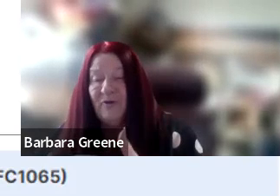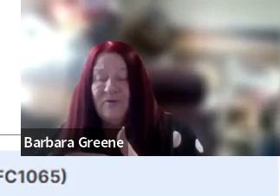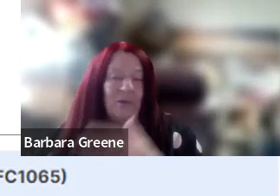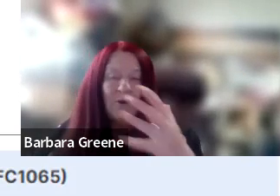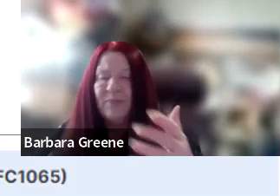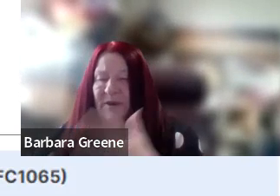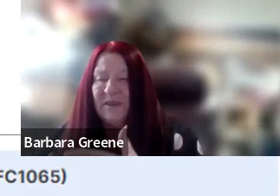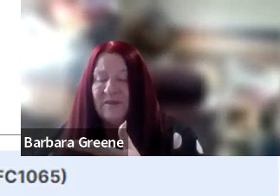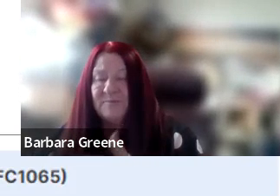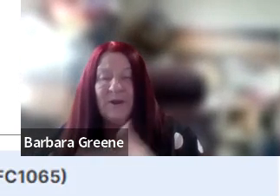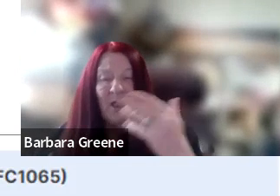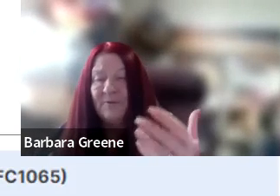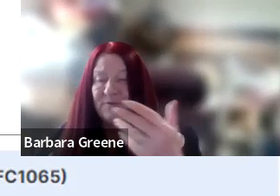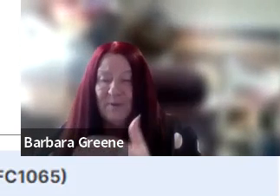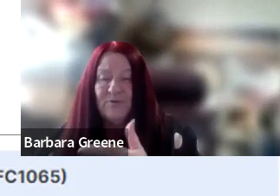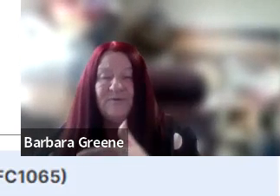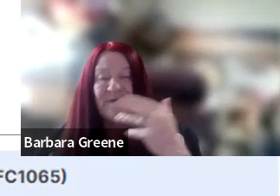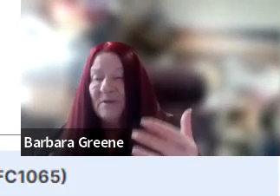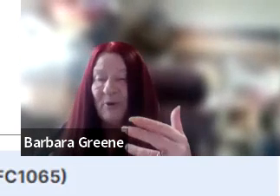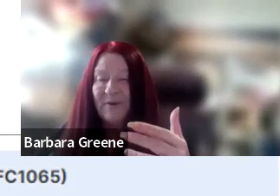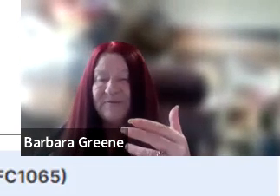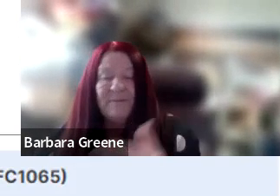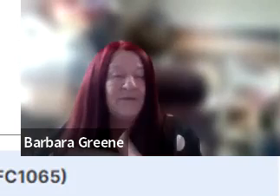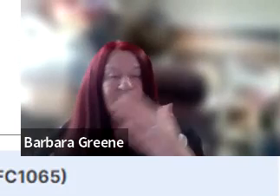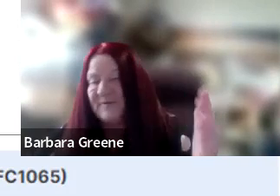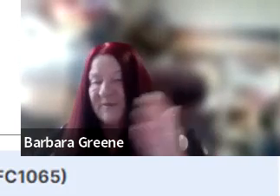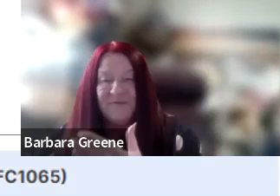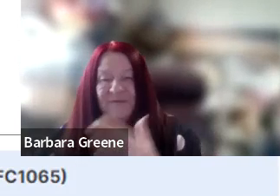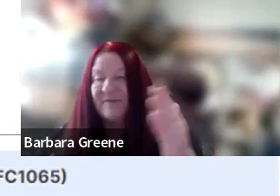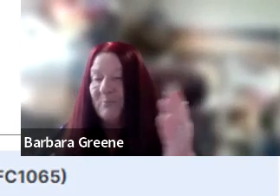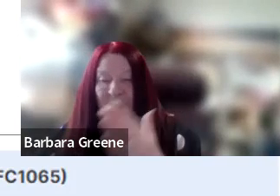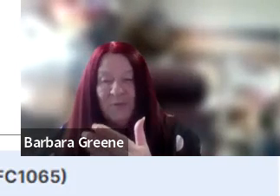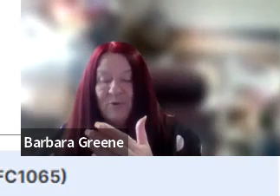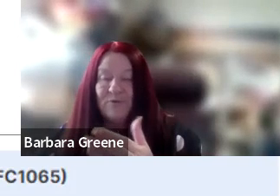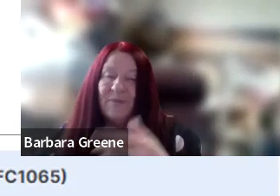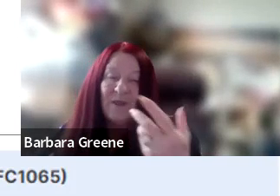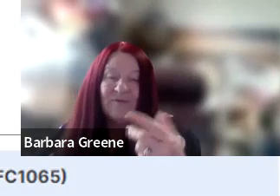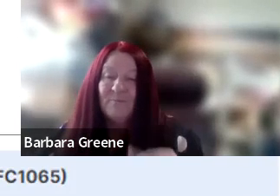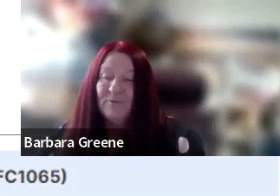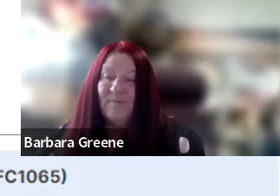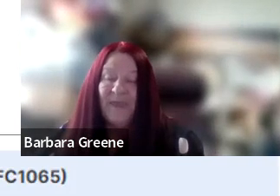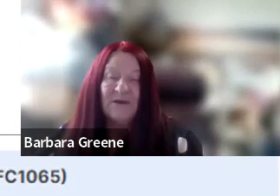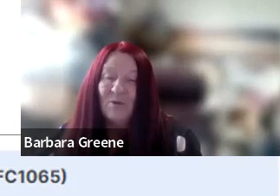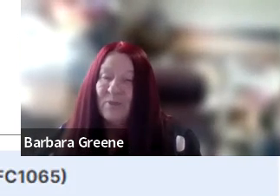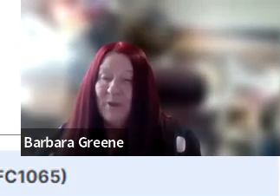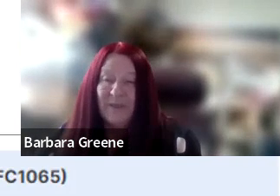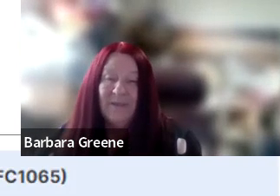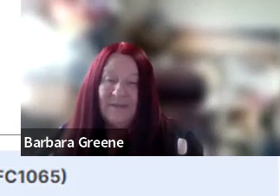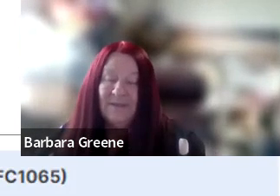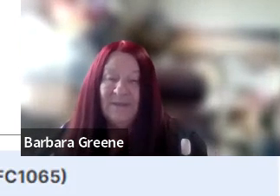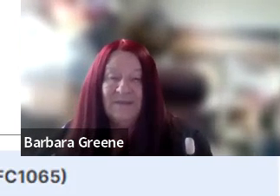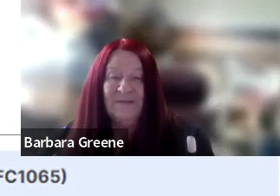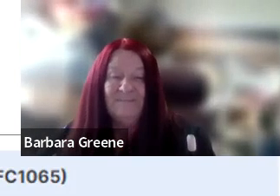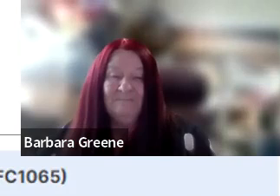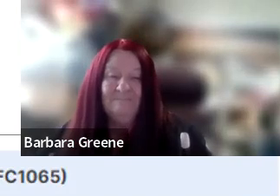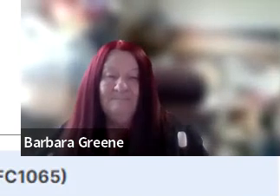not just look at the needs, but also to celebrate some of the successes and breakthroughs that the customers have had along the way.